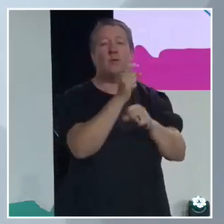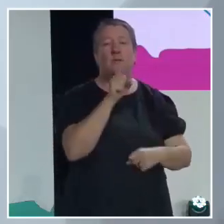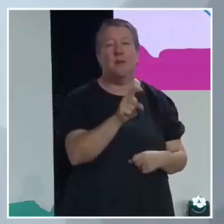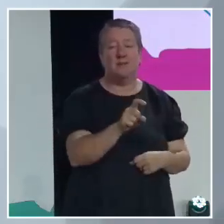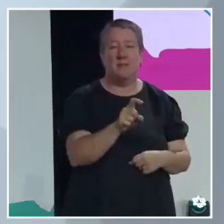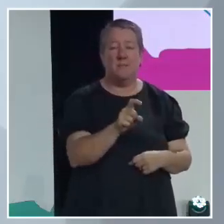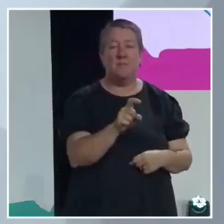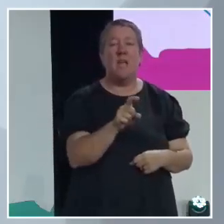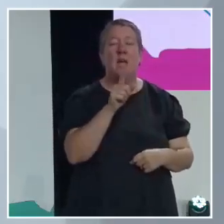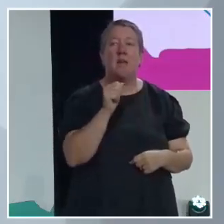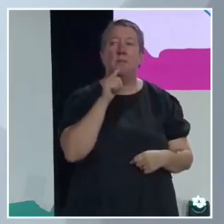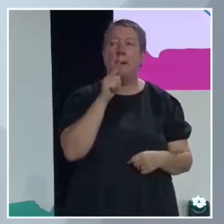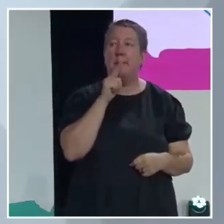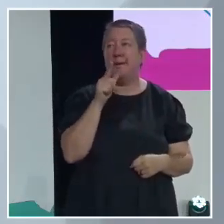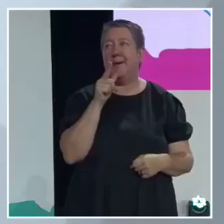and a public